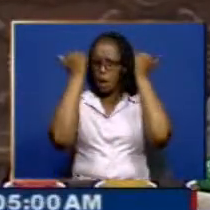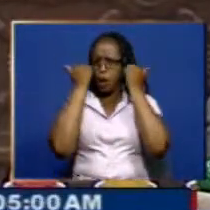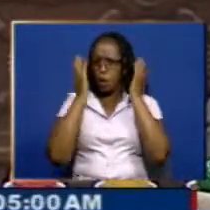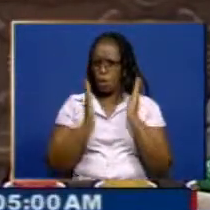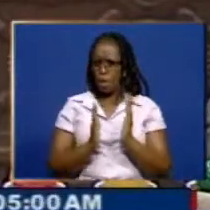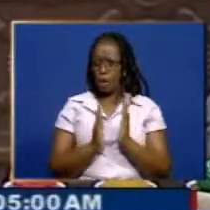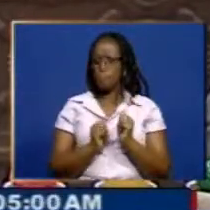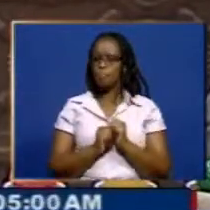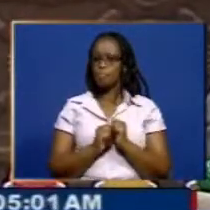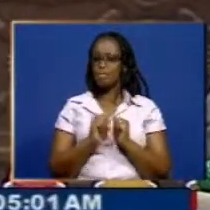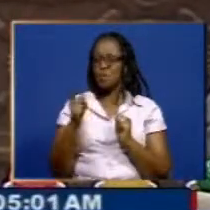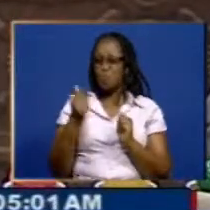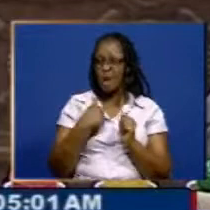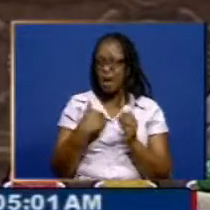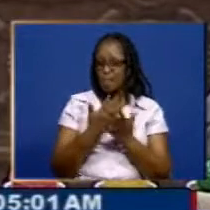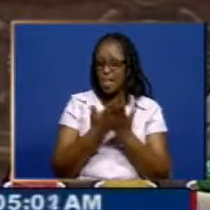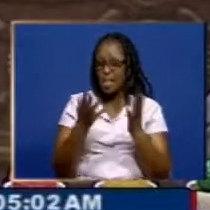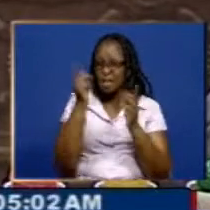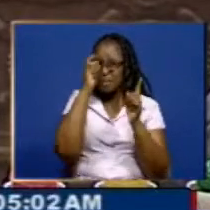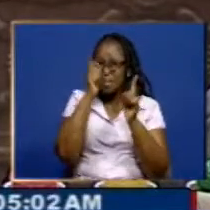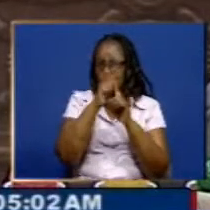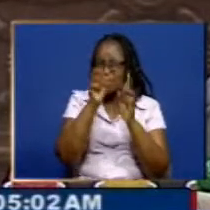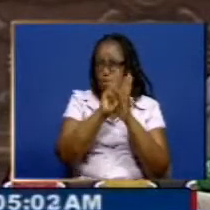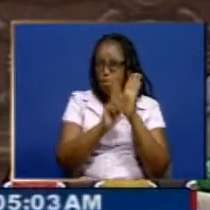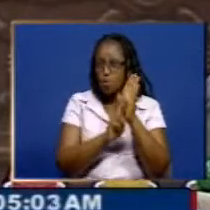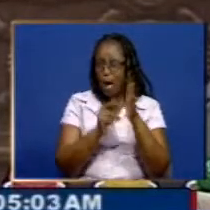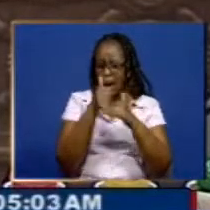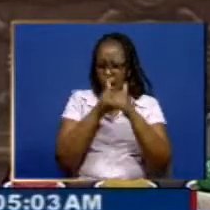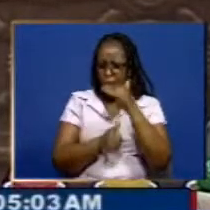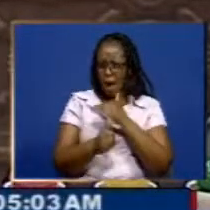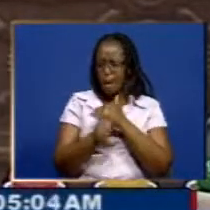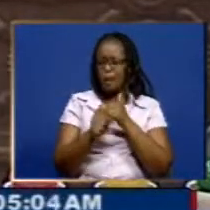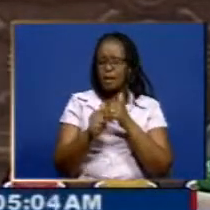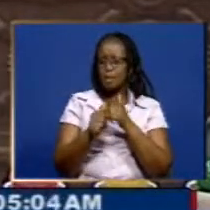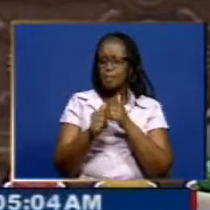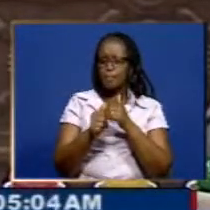any specific rule under the 5th schedule you want us to invoke?